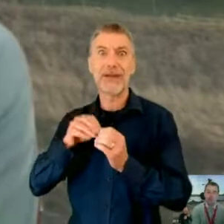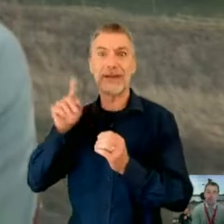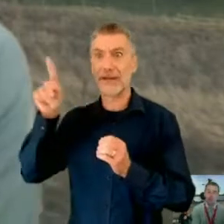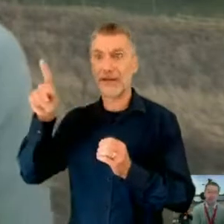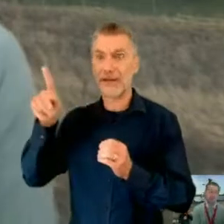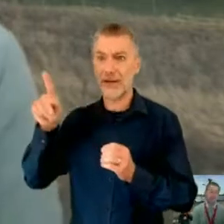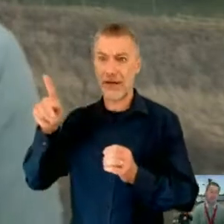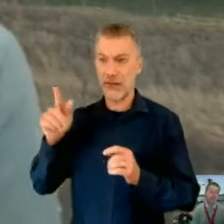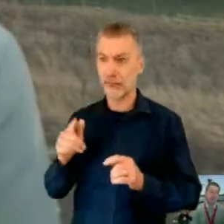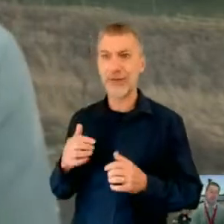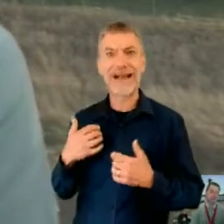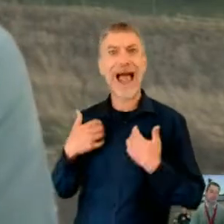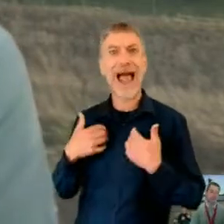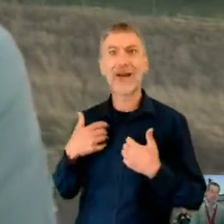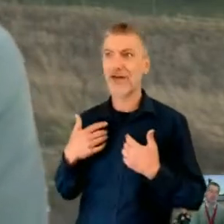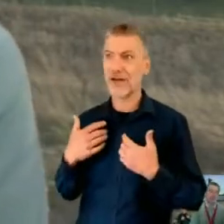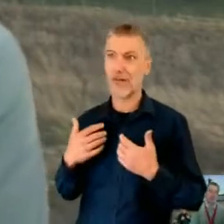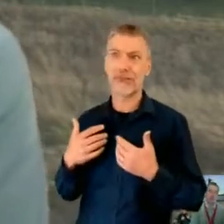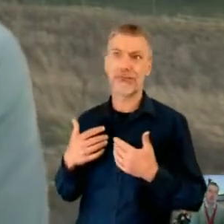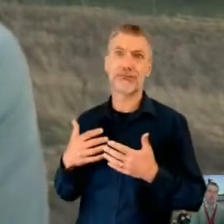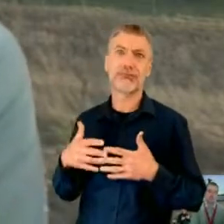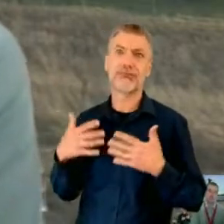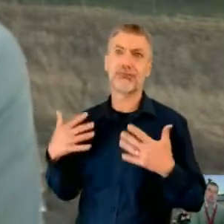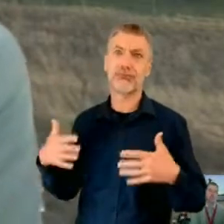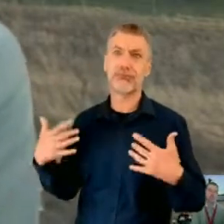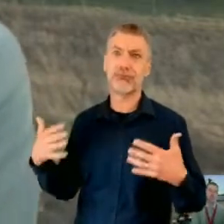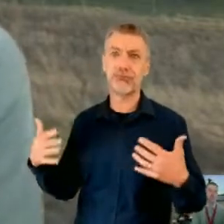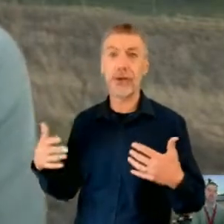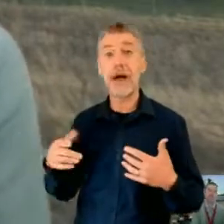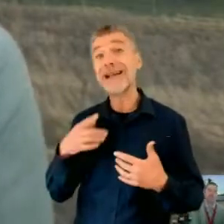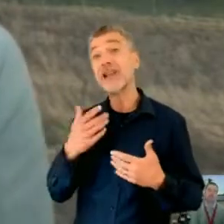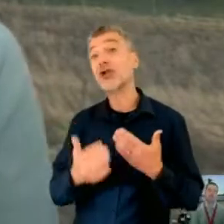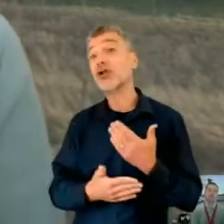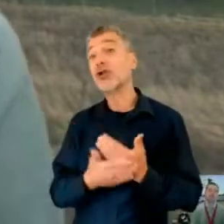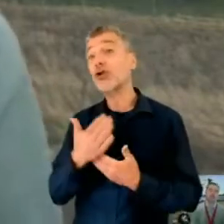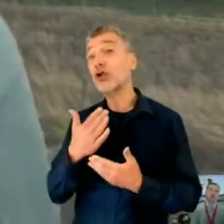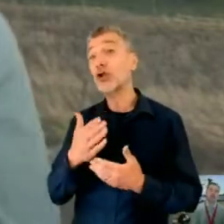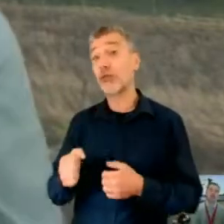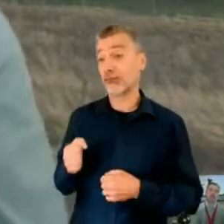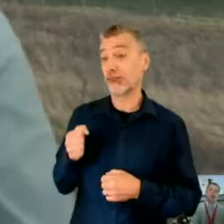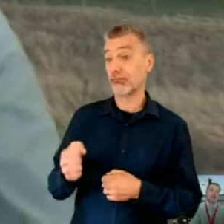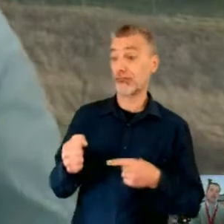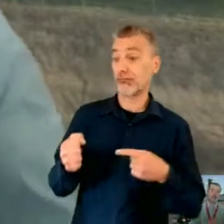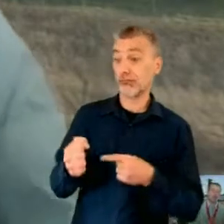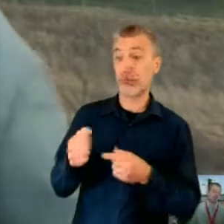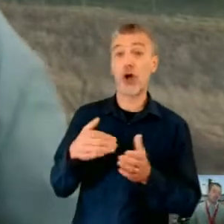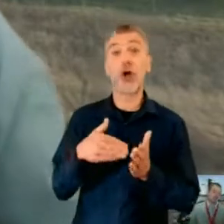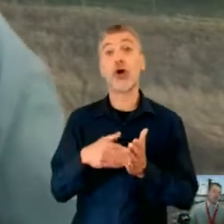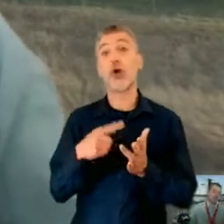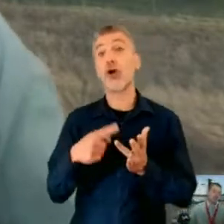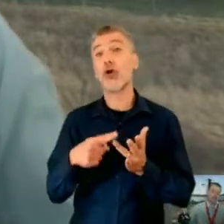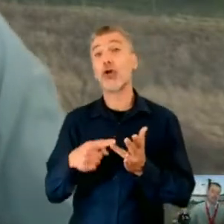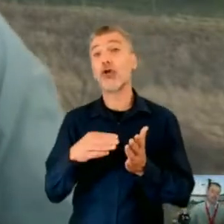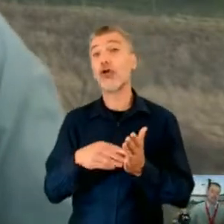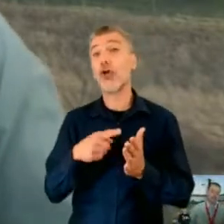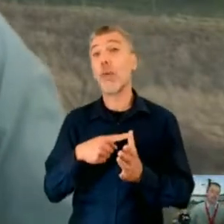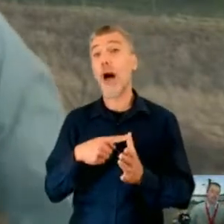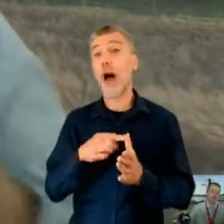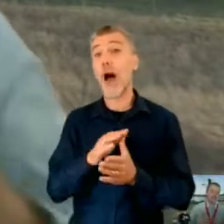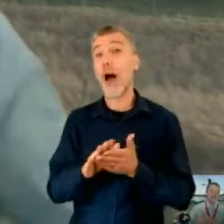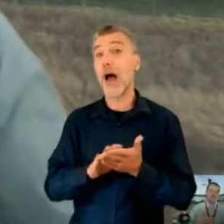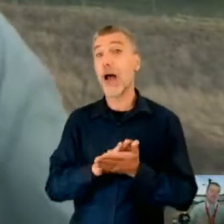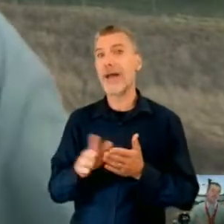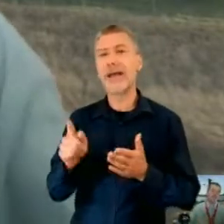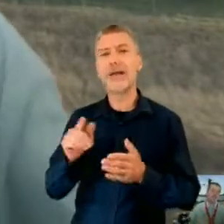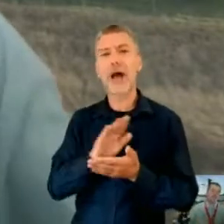rolled out new Azuma trains, which are hybrids, which now enable LNER to, rather than run a train in diesel from King's Cross to Edinburgh